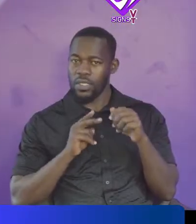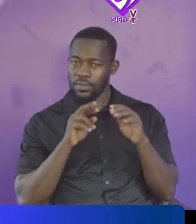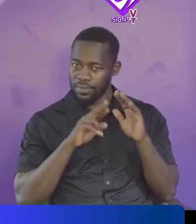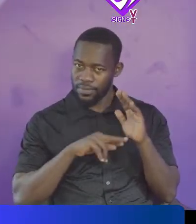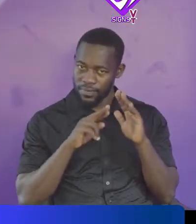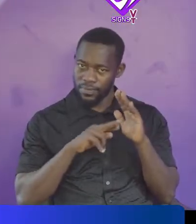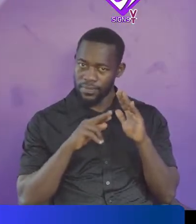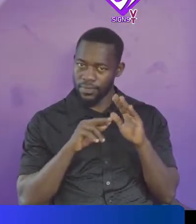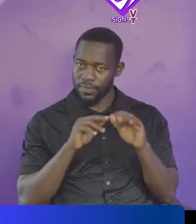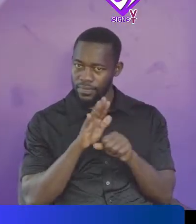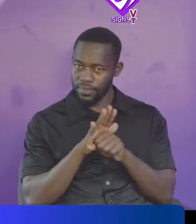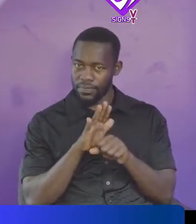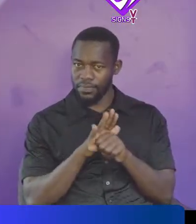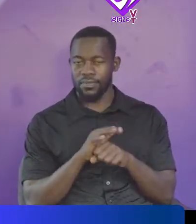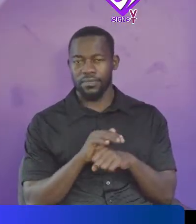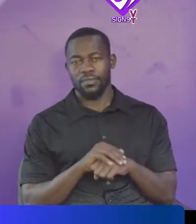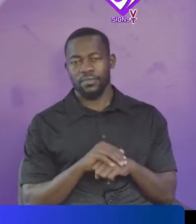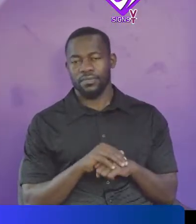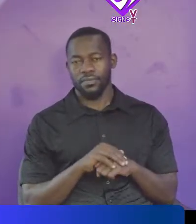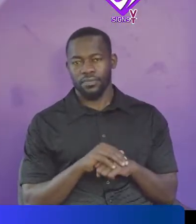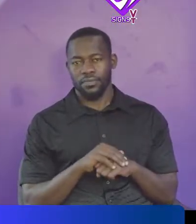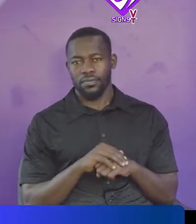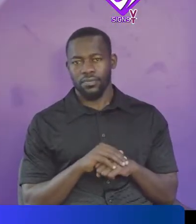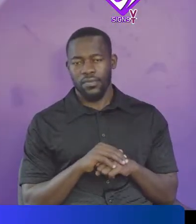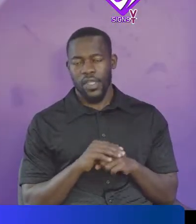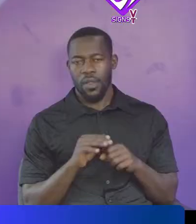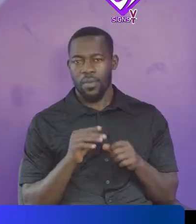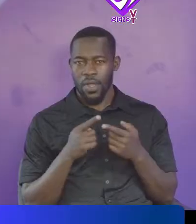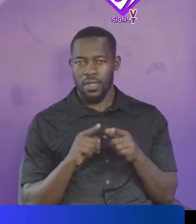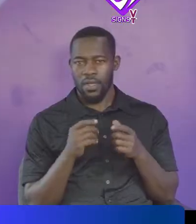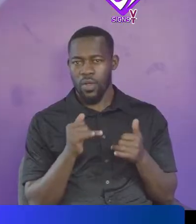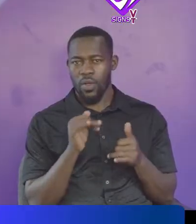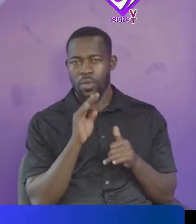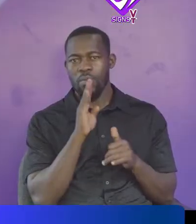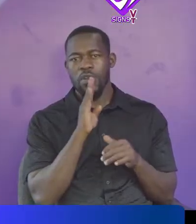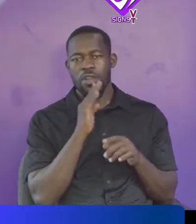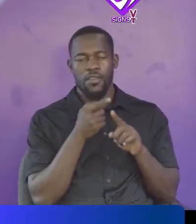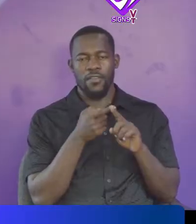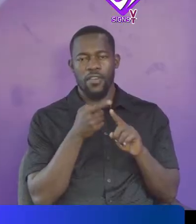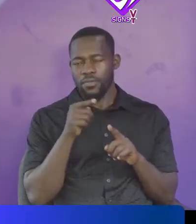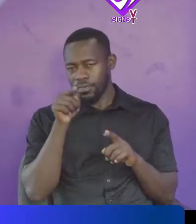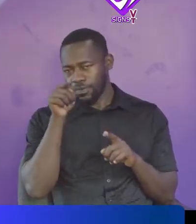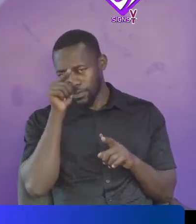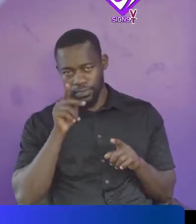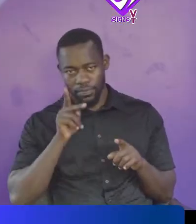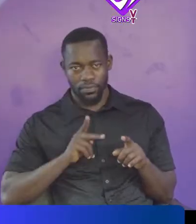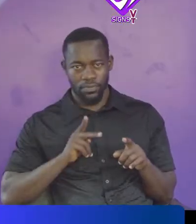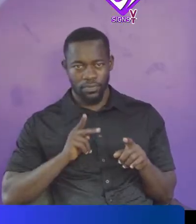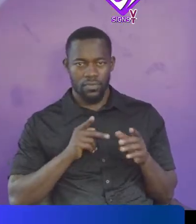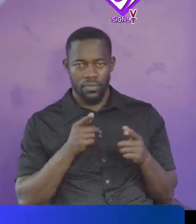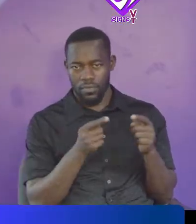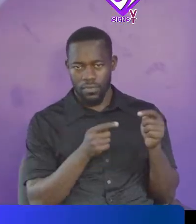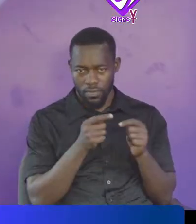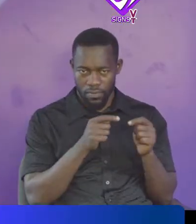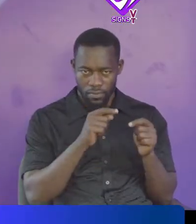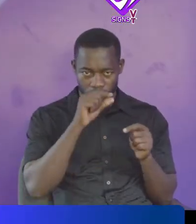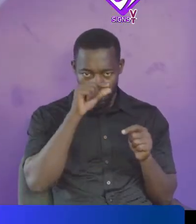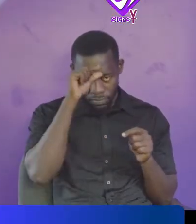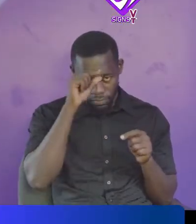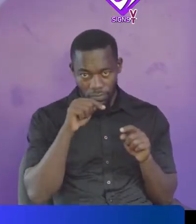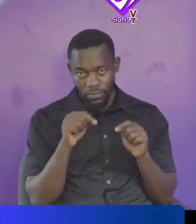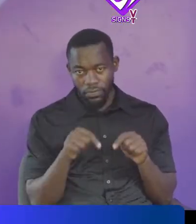that we are just borrowing from what the colonialists did to run like a government now. Yeah.